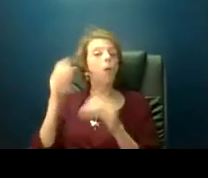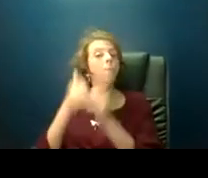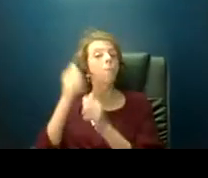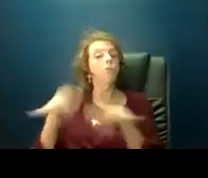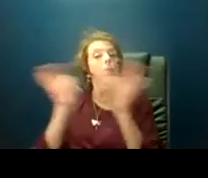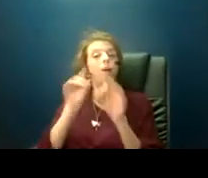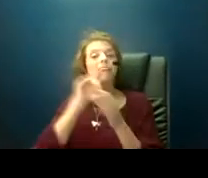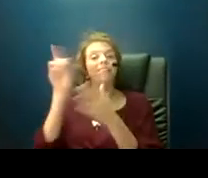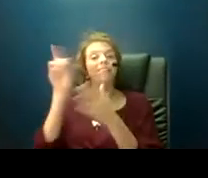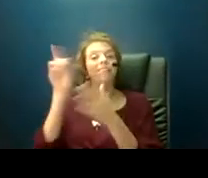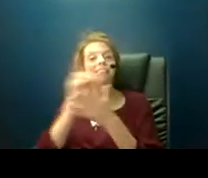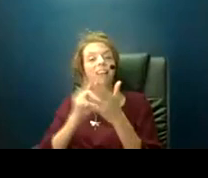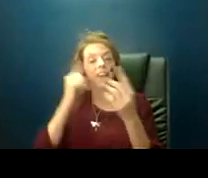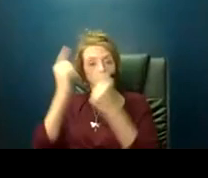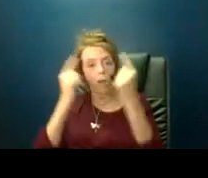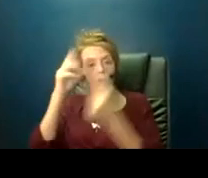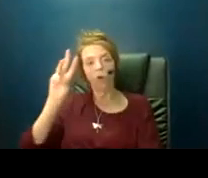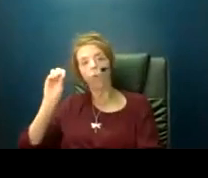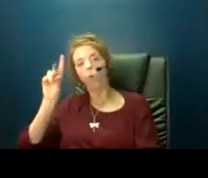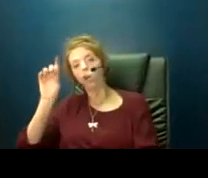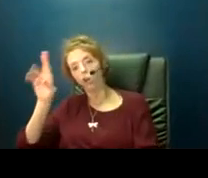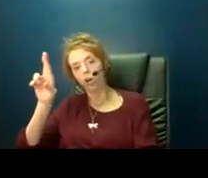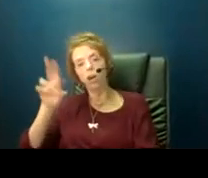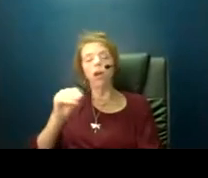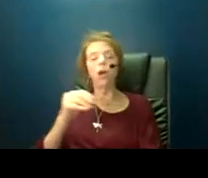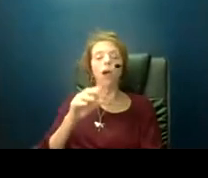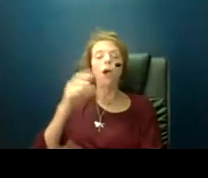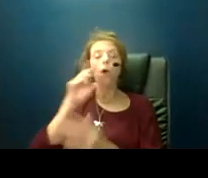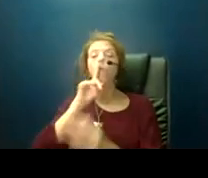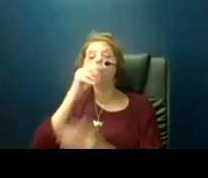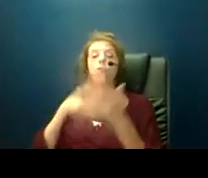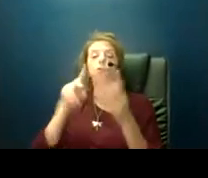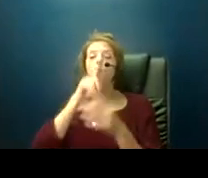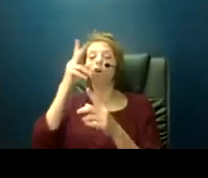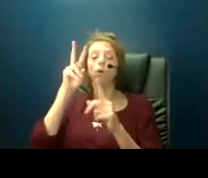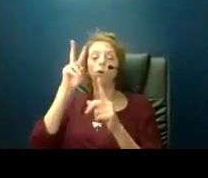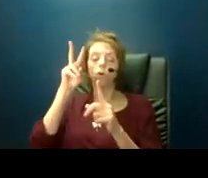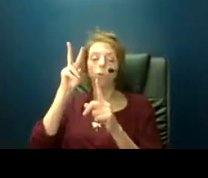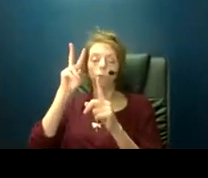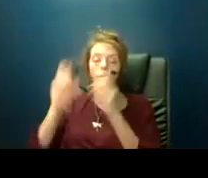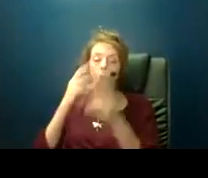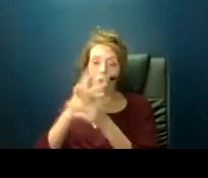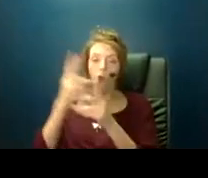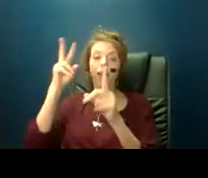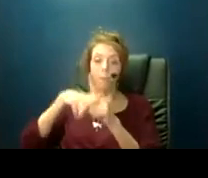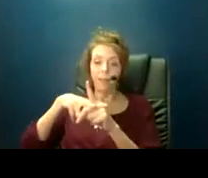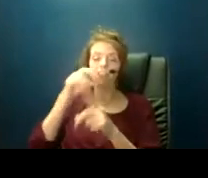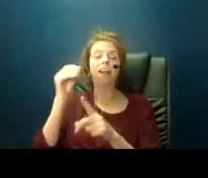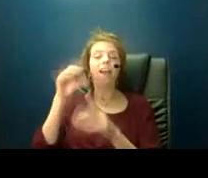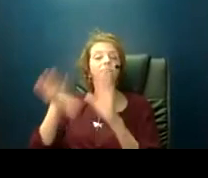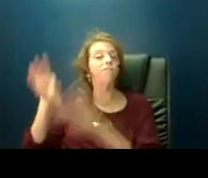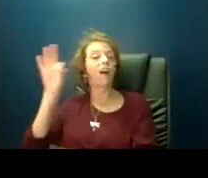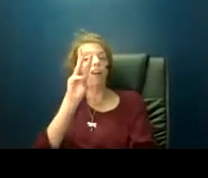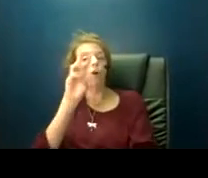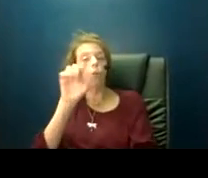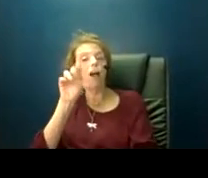is designing wonder. What are the real world applications and problems? And then I put find a welder, and that's